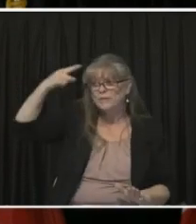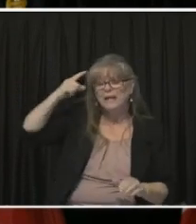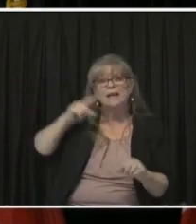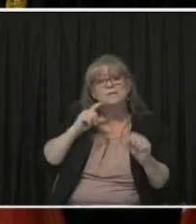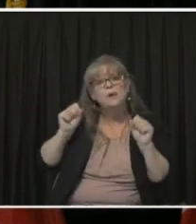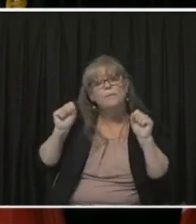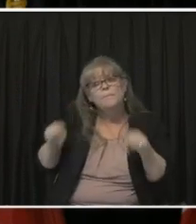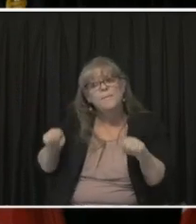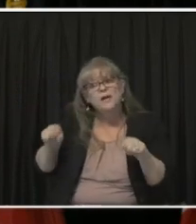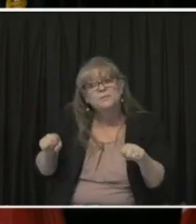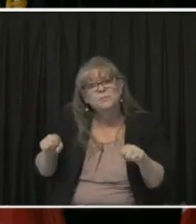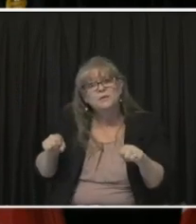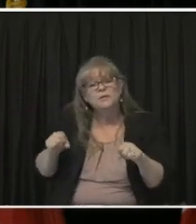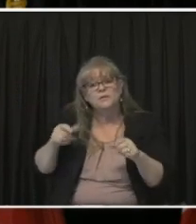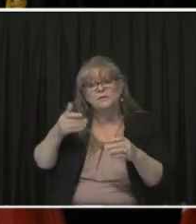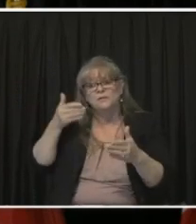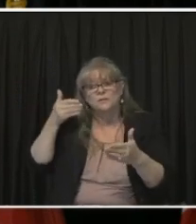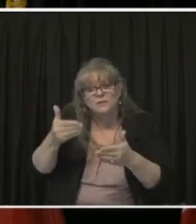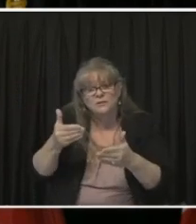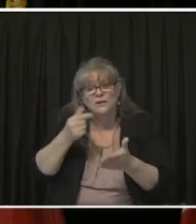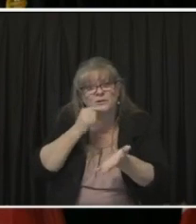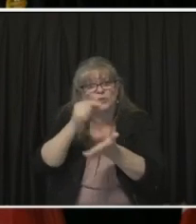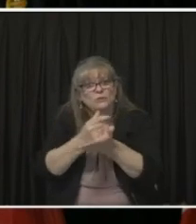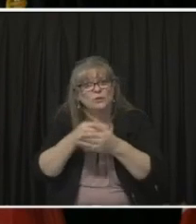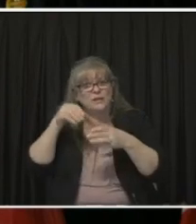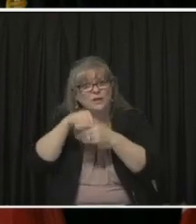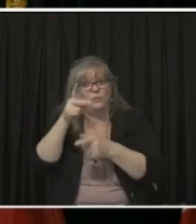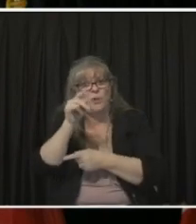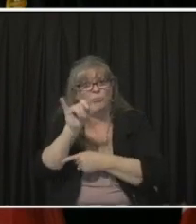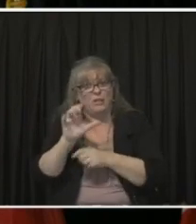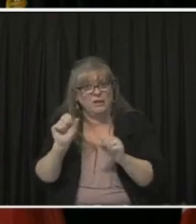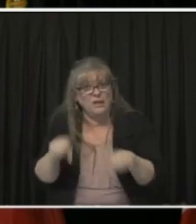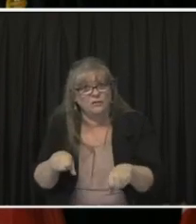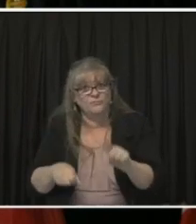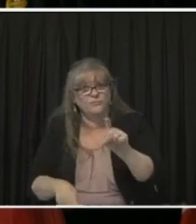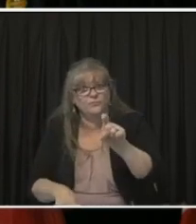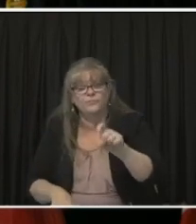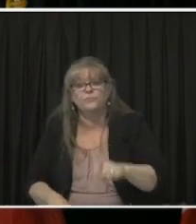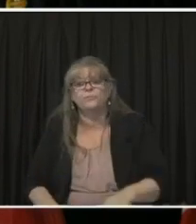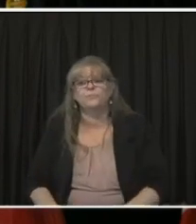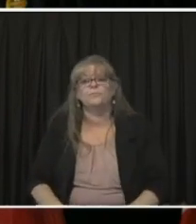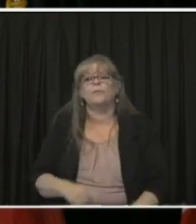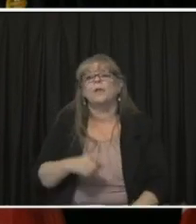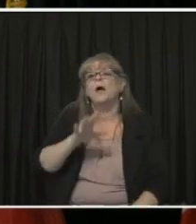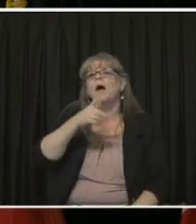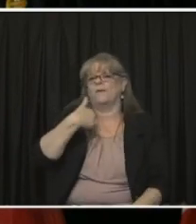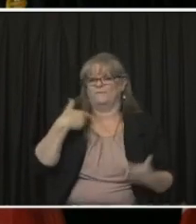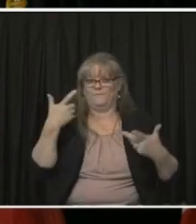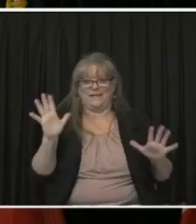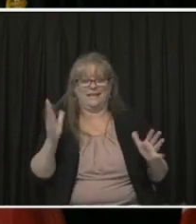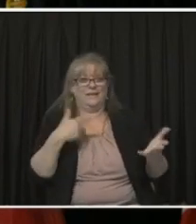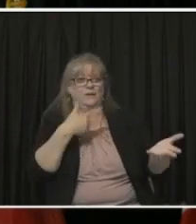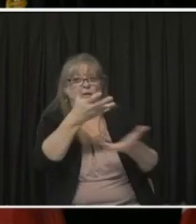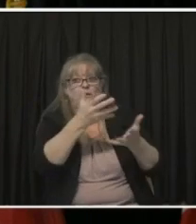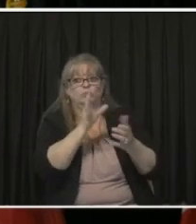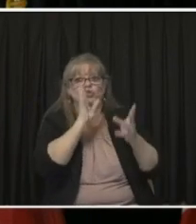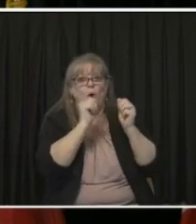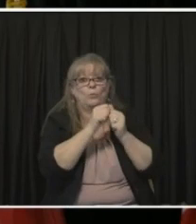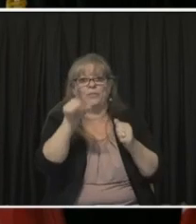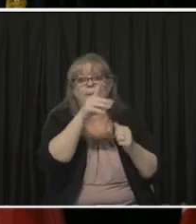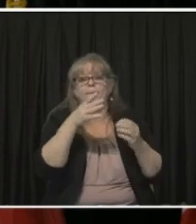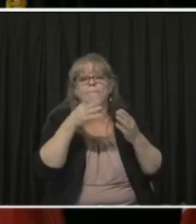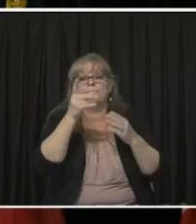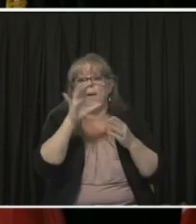future? So I talked earlier this morning with our public health folks. As of this morning, we had not received that